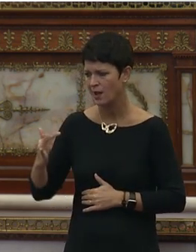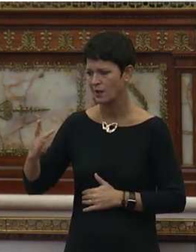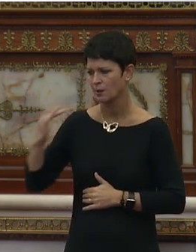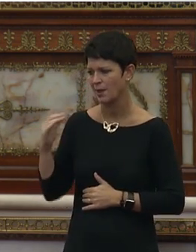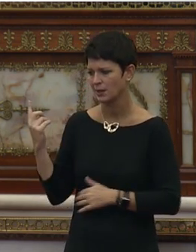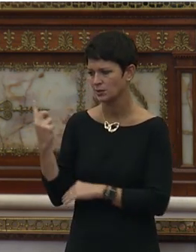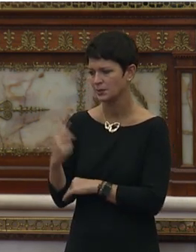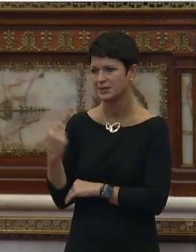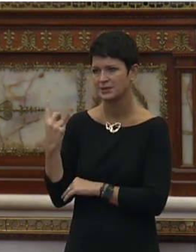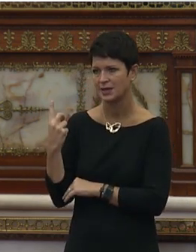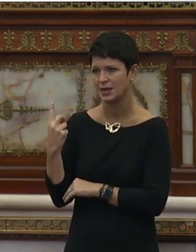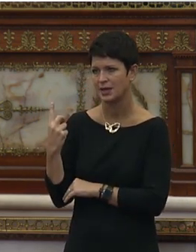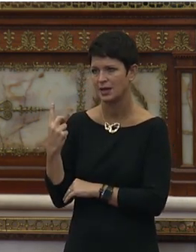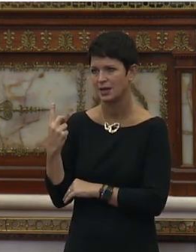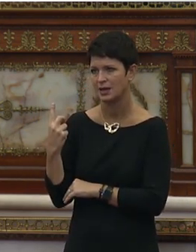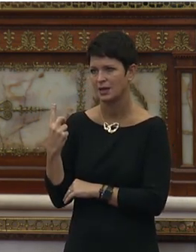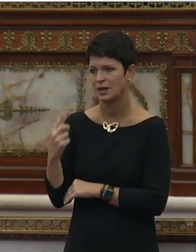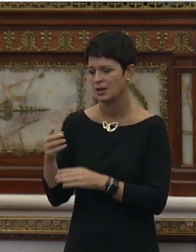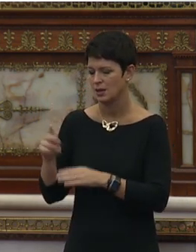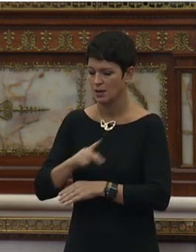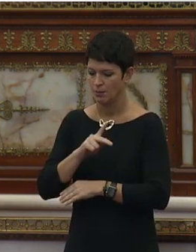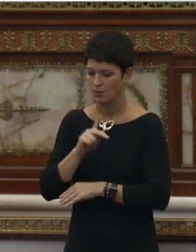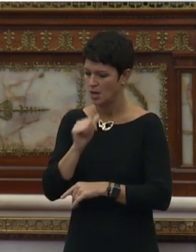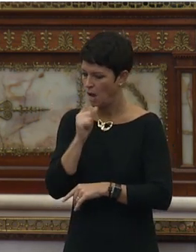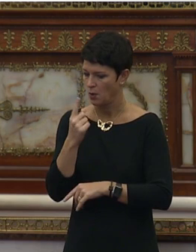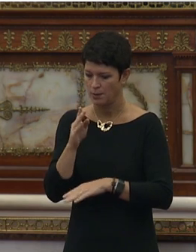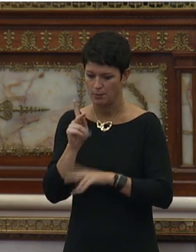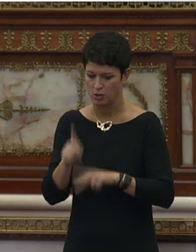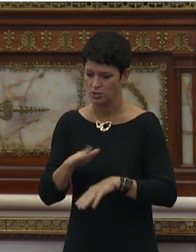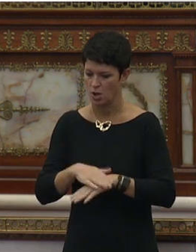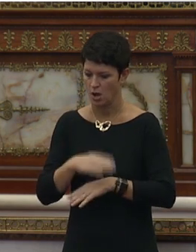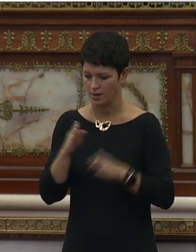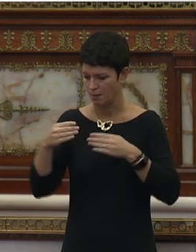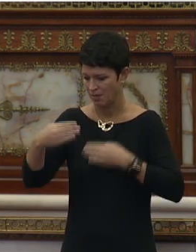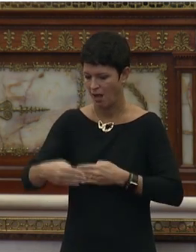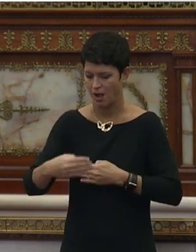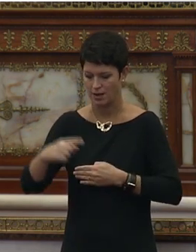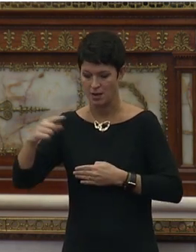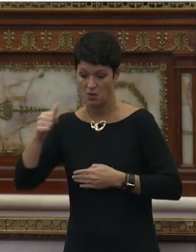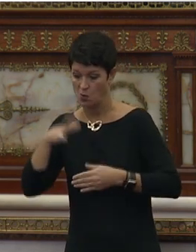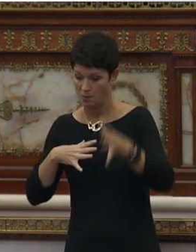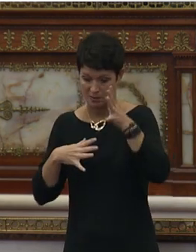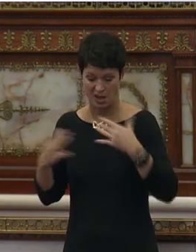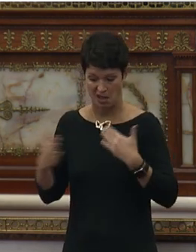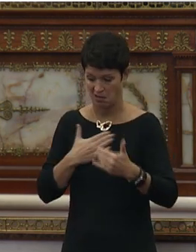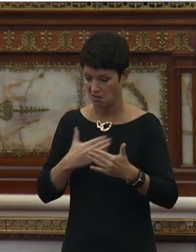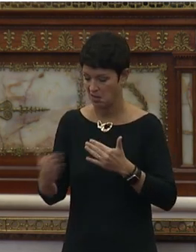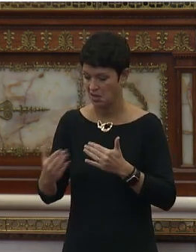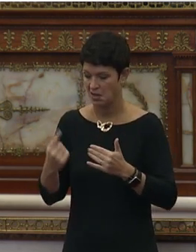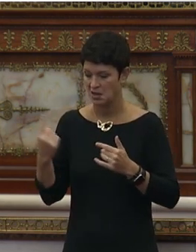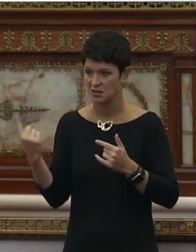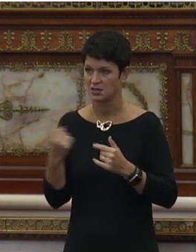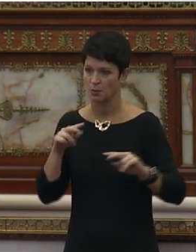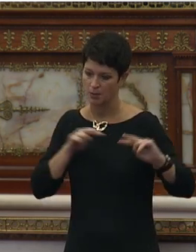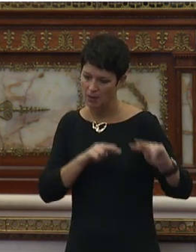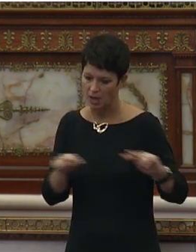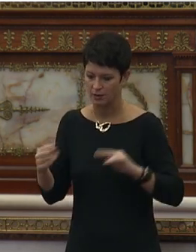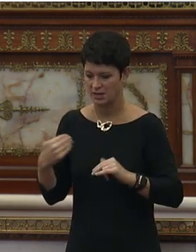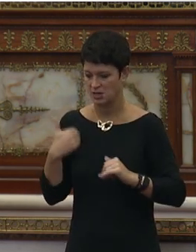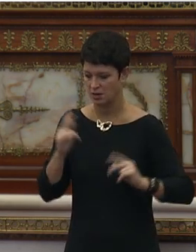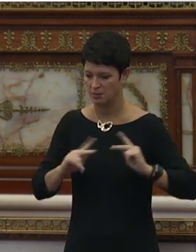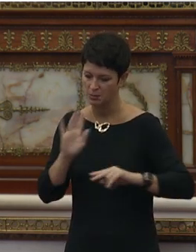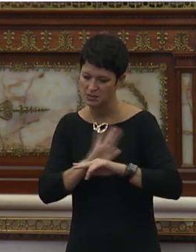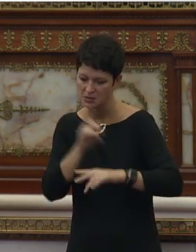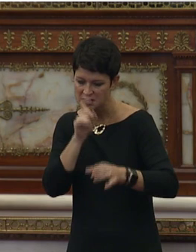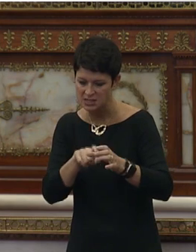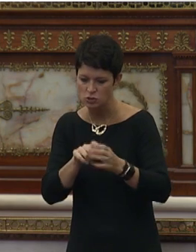day when there was a person on your block, male or female, that somewhat was minding young people's business